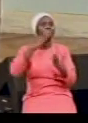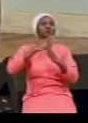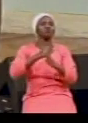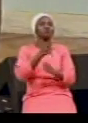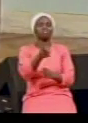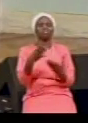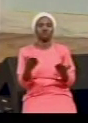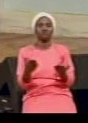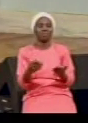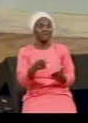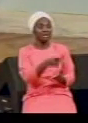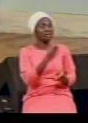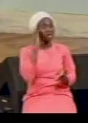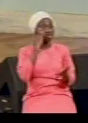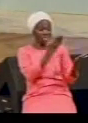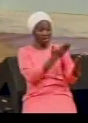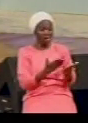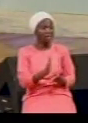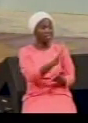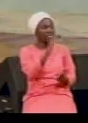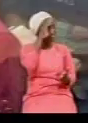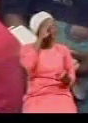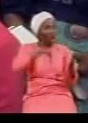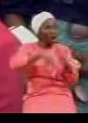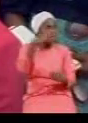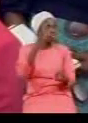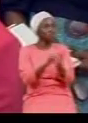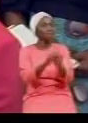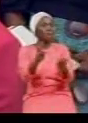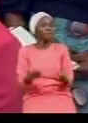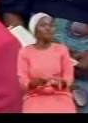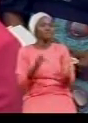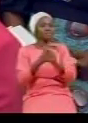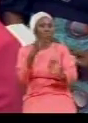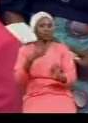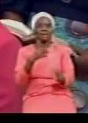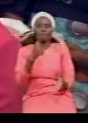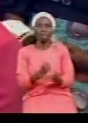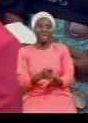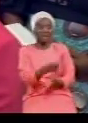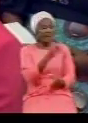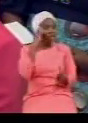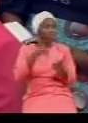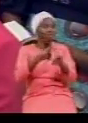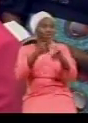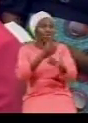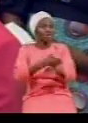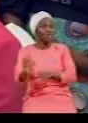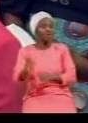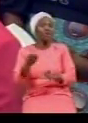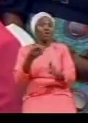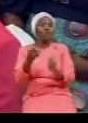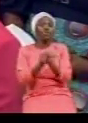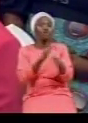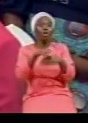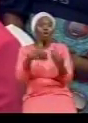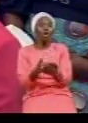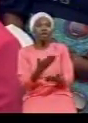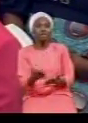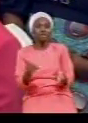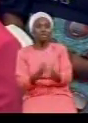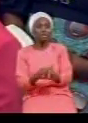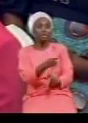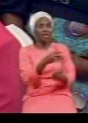They'll carry their shrine out of that place. They will run away with all the things they